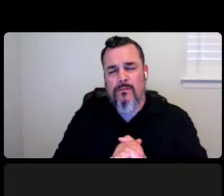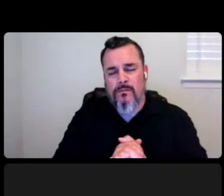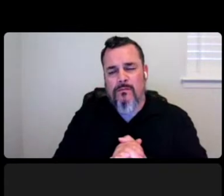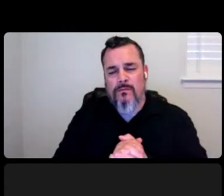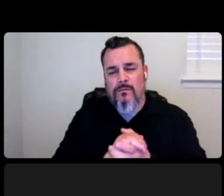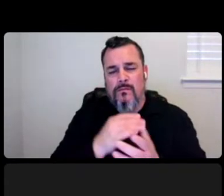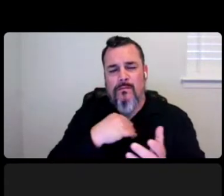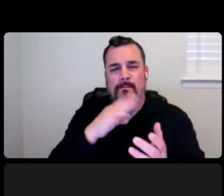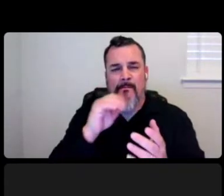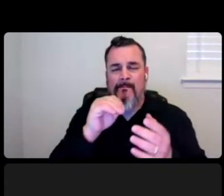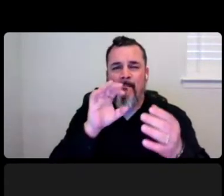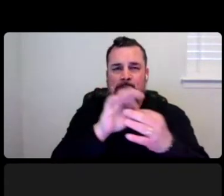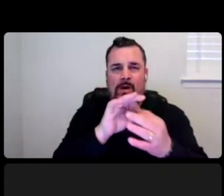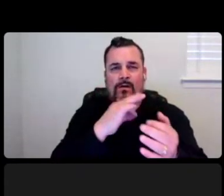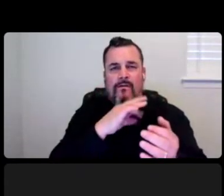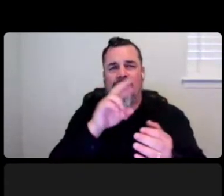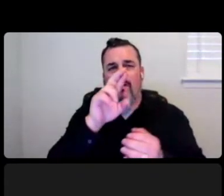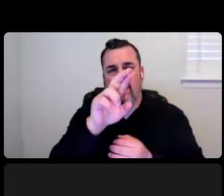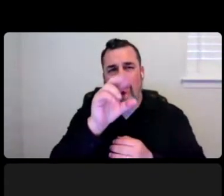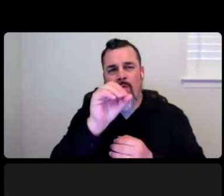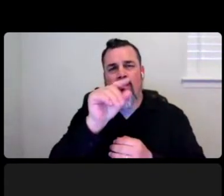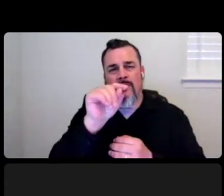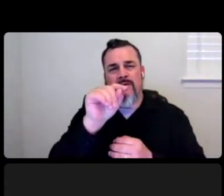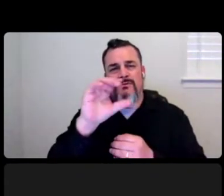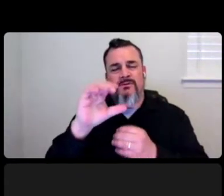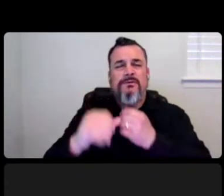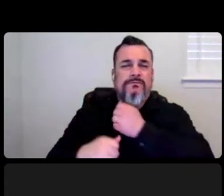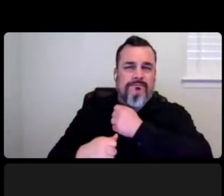I've been part of bringing ROTC in.